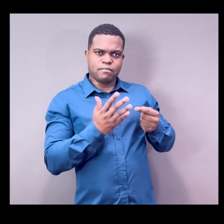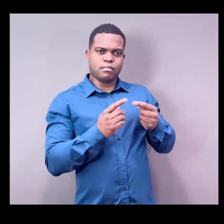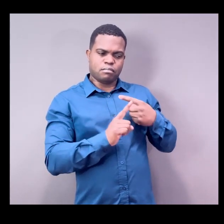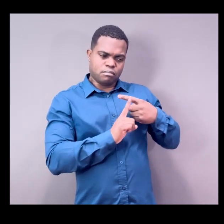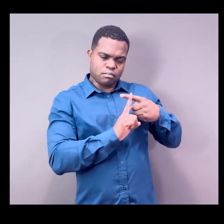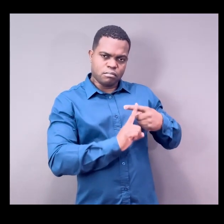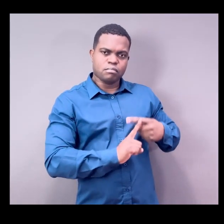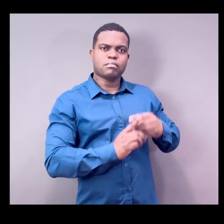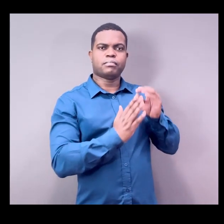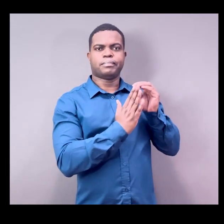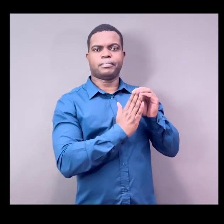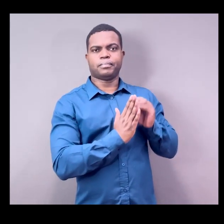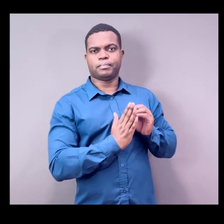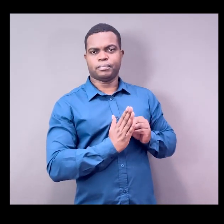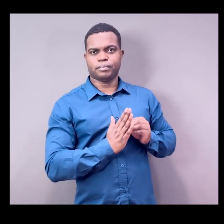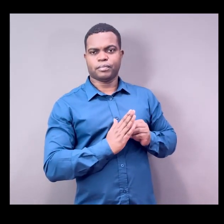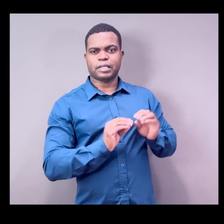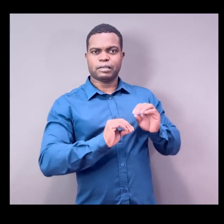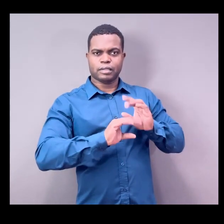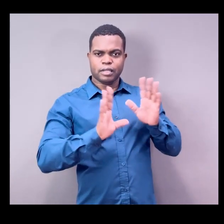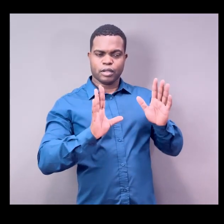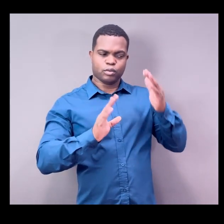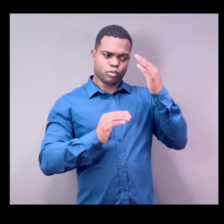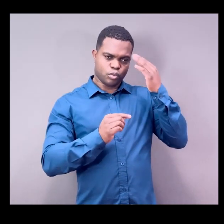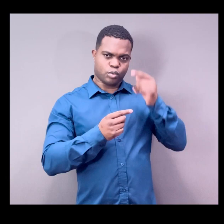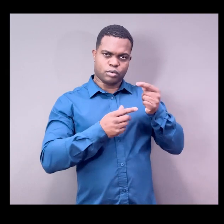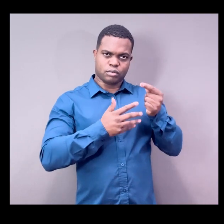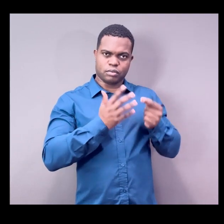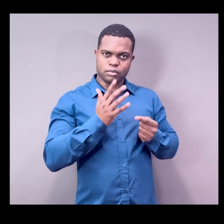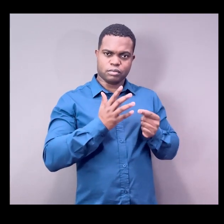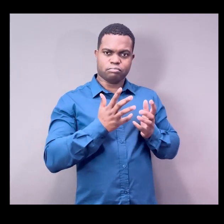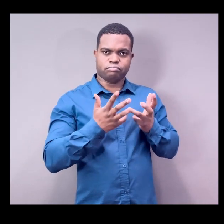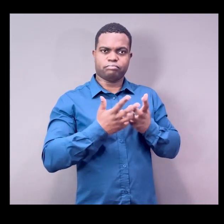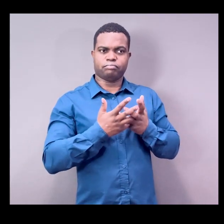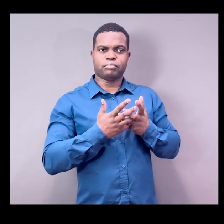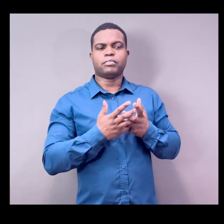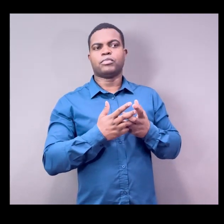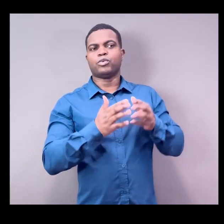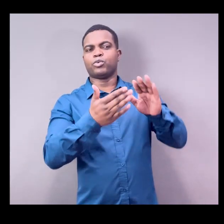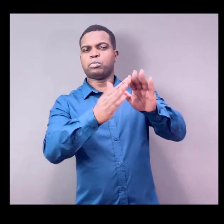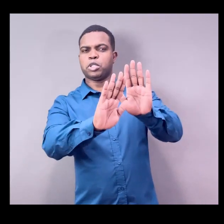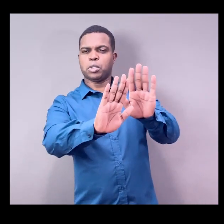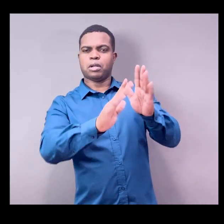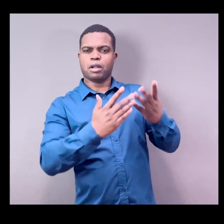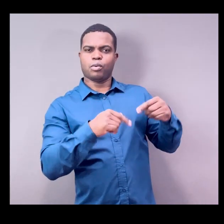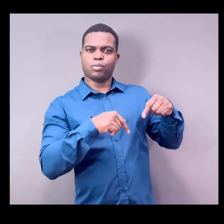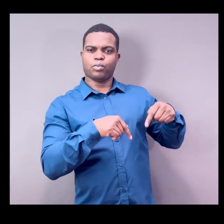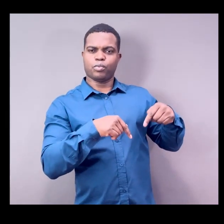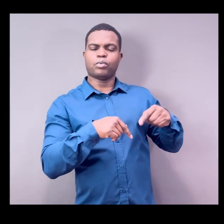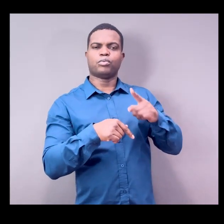Consider what the initiative will do well. After you have